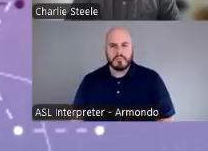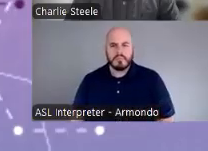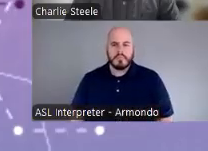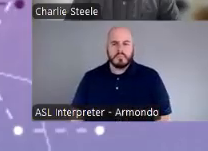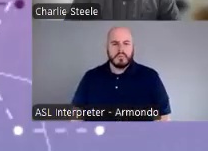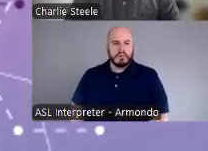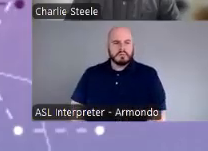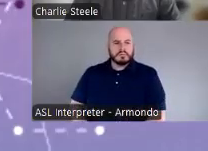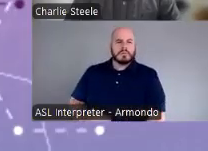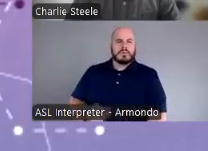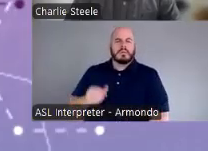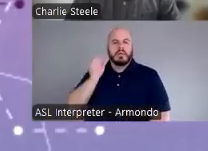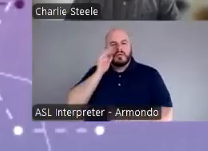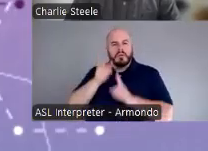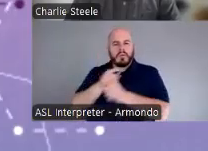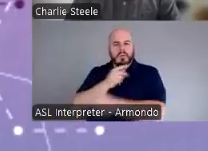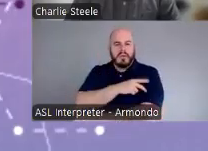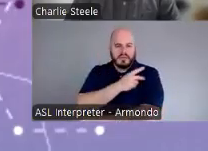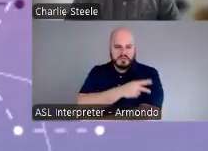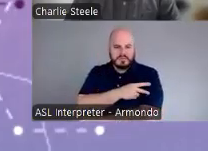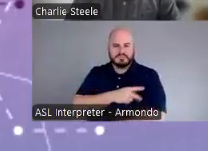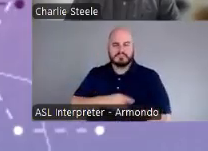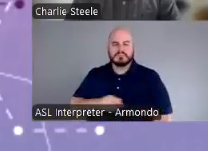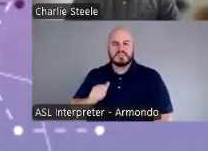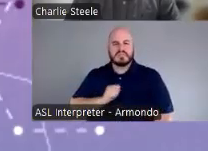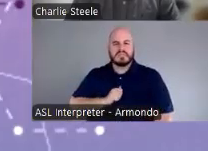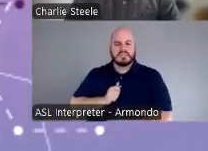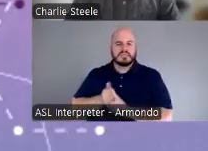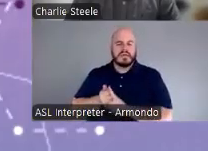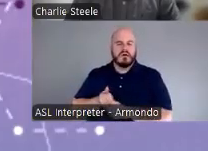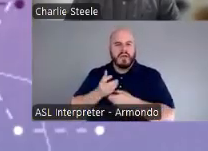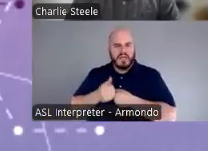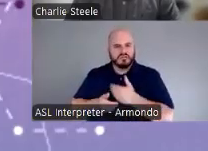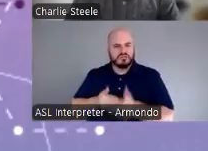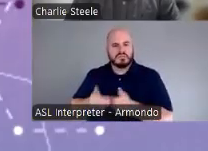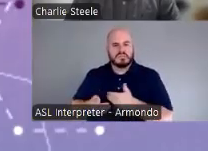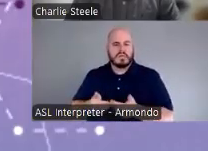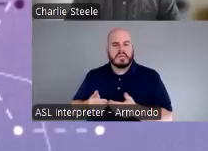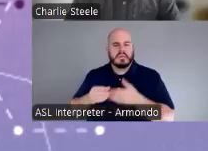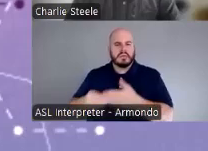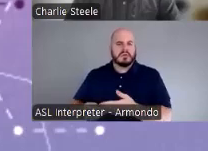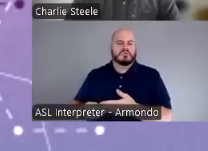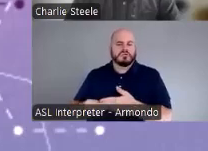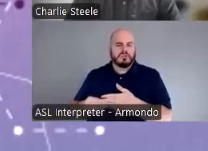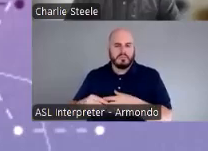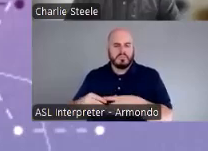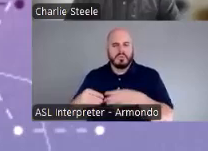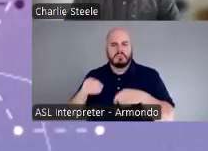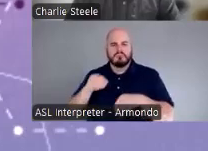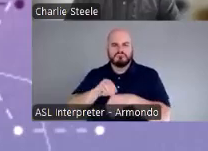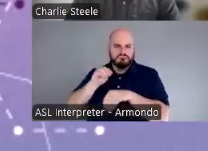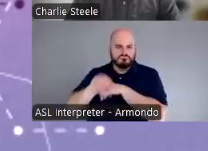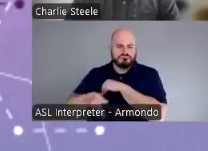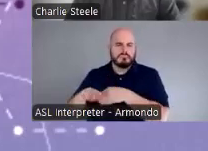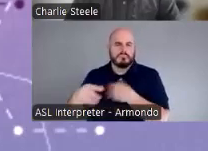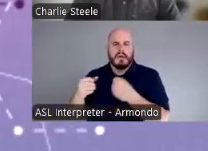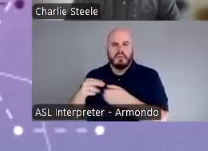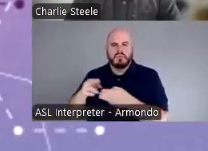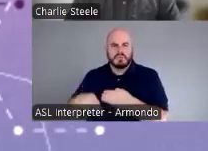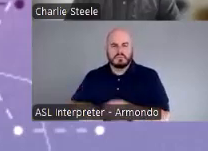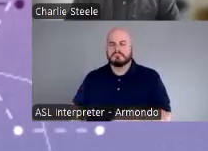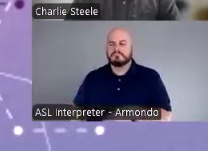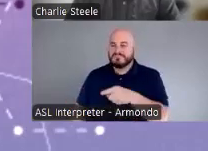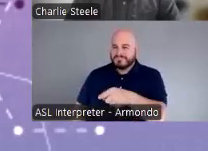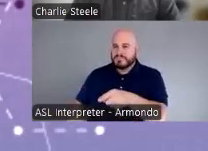about self-agency and leadership driving health outcomes. So a few questions for you, Charlie. Can you tell me about a time when you felt in